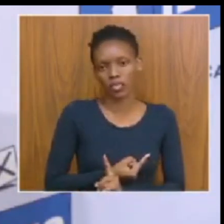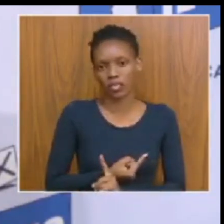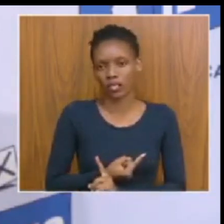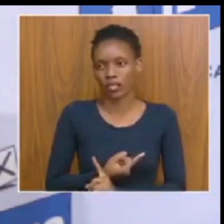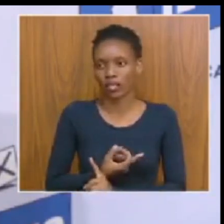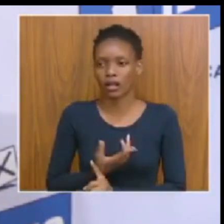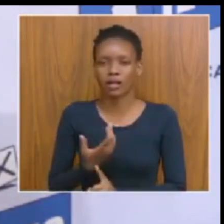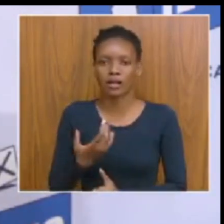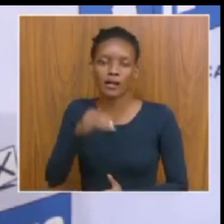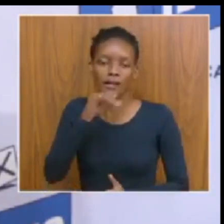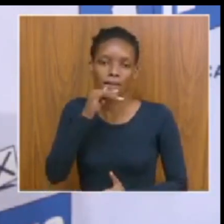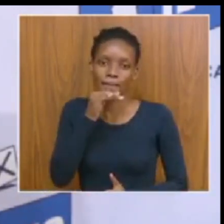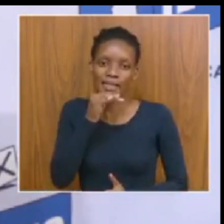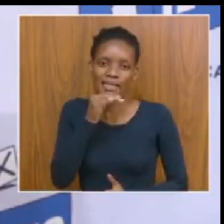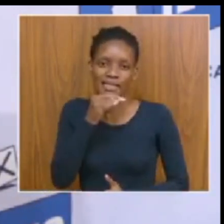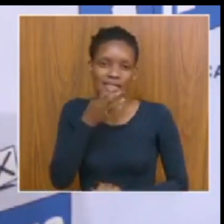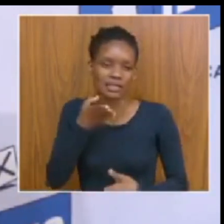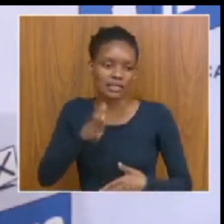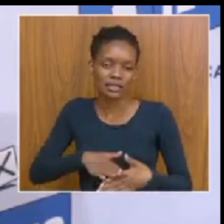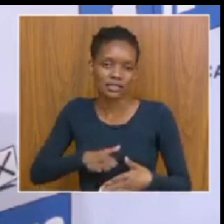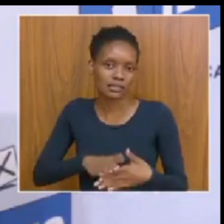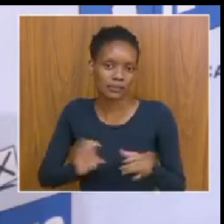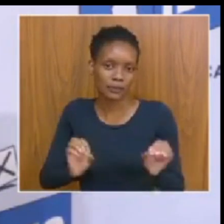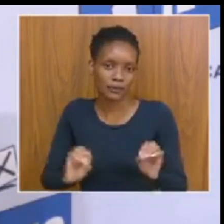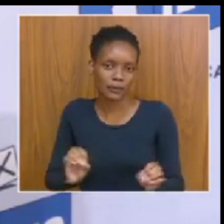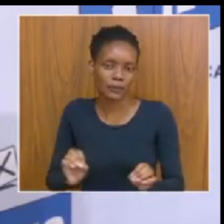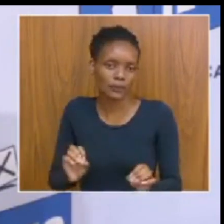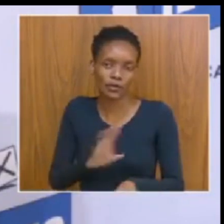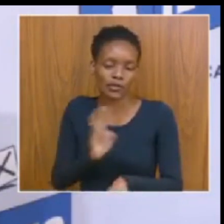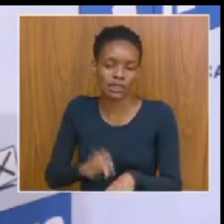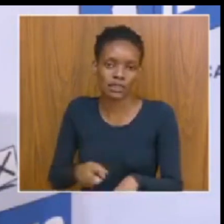would be no basis for such a resignation.